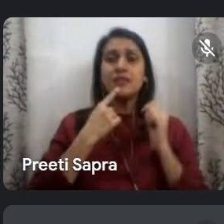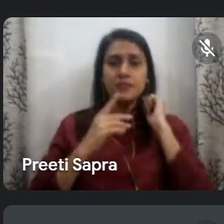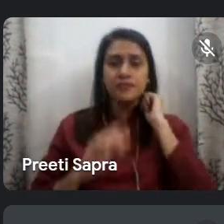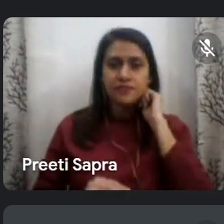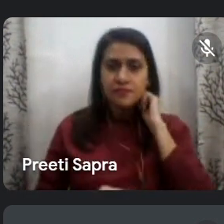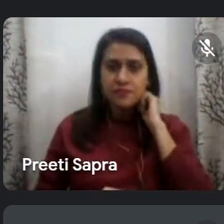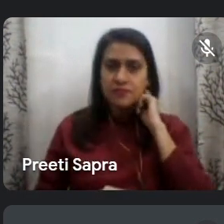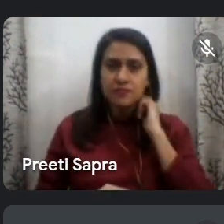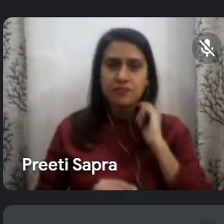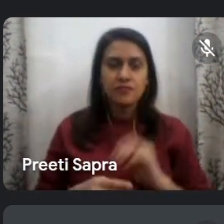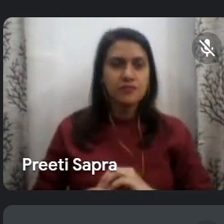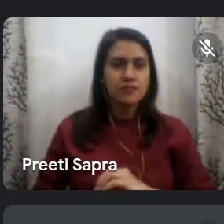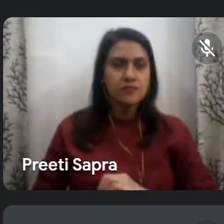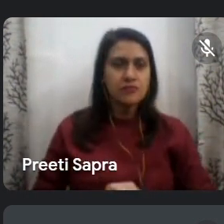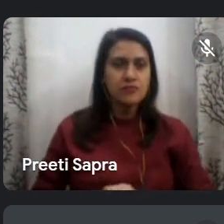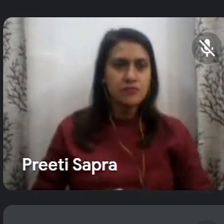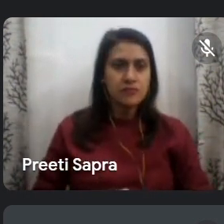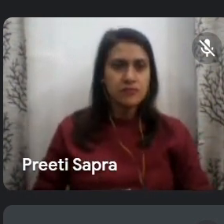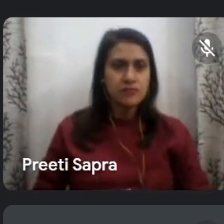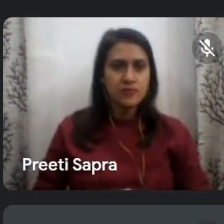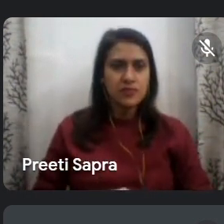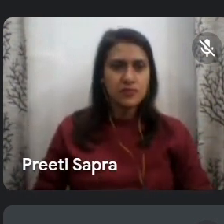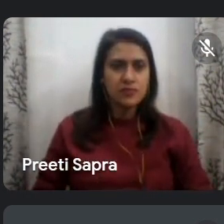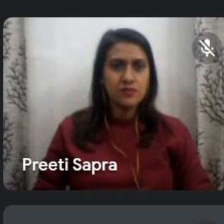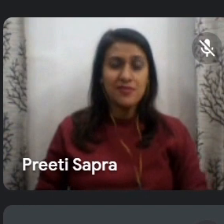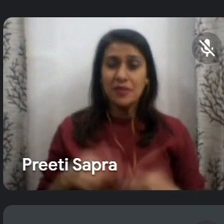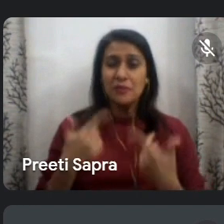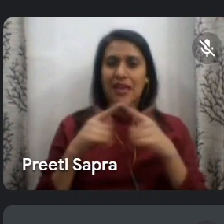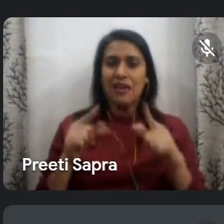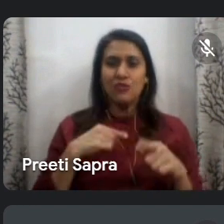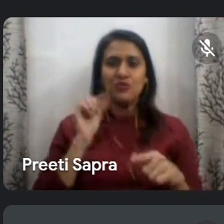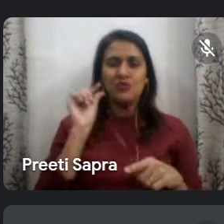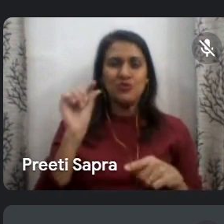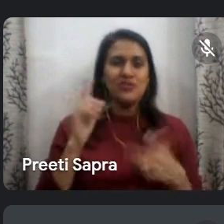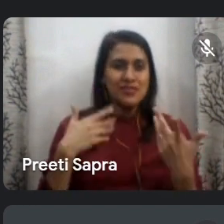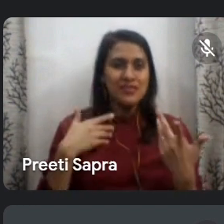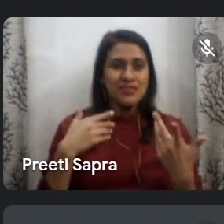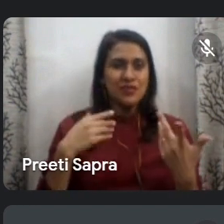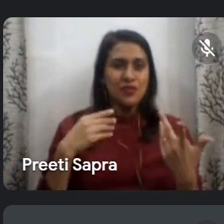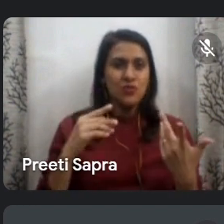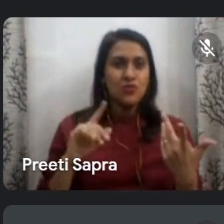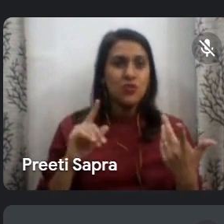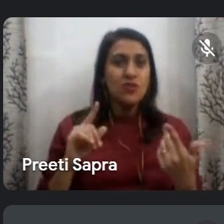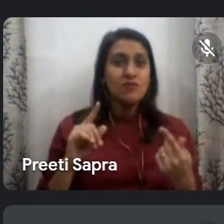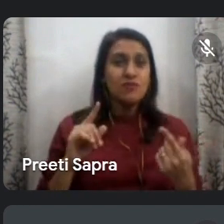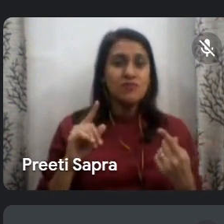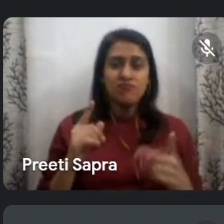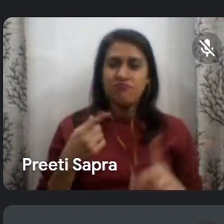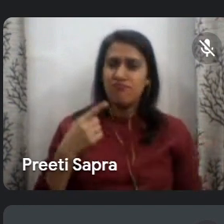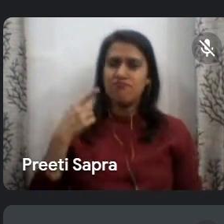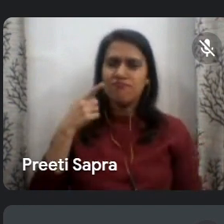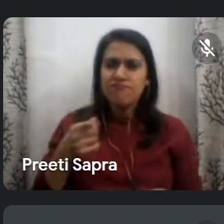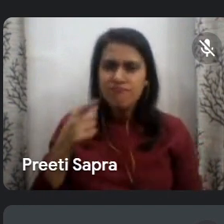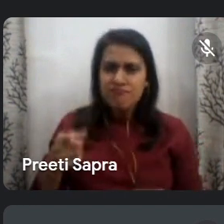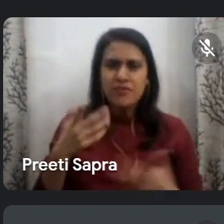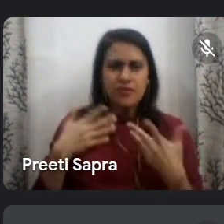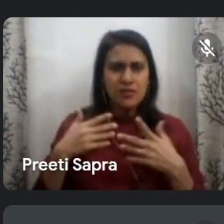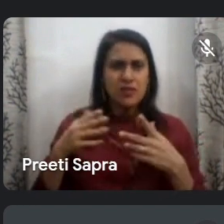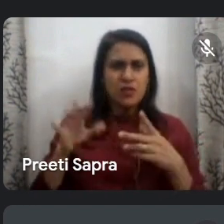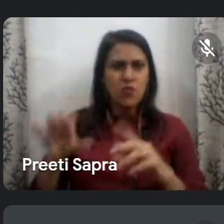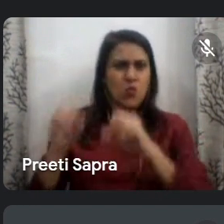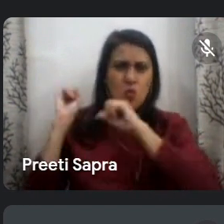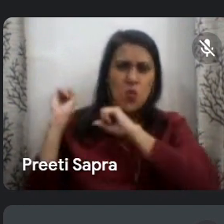for lack of a better term, and I want to use crude language here, even if you're screwing up as a parent and